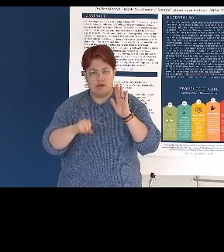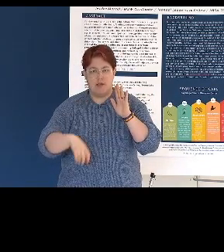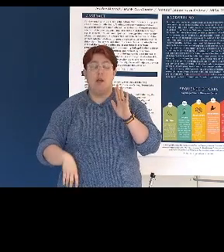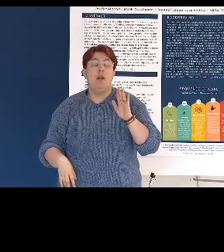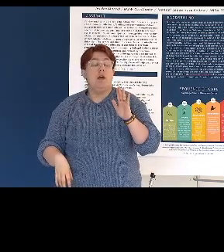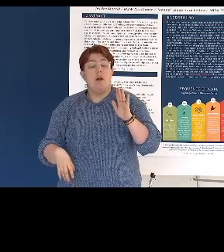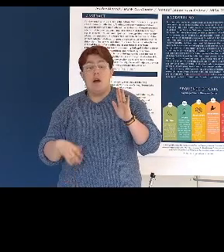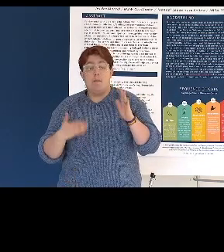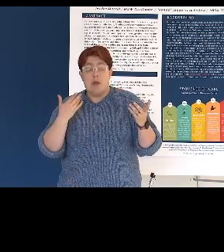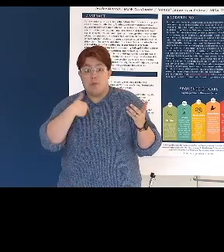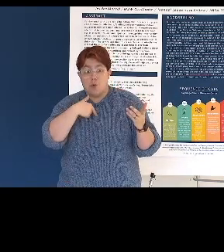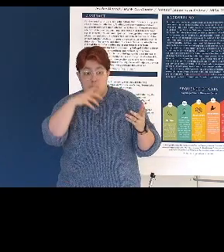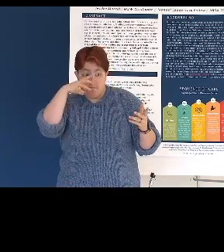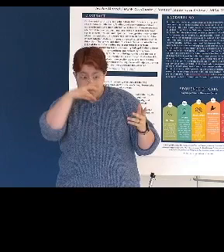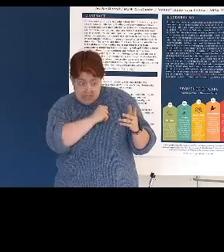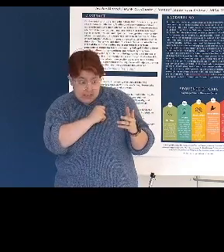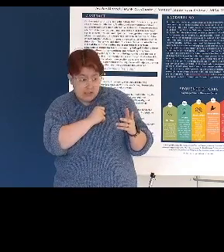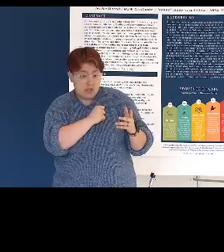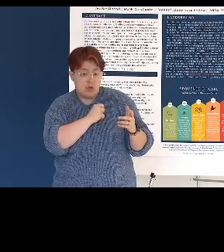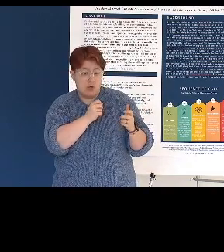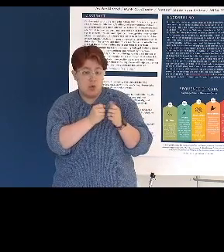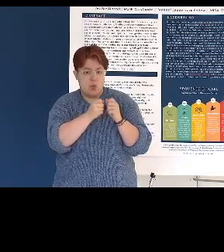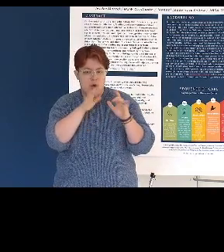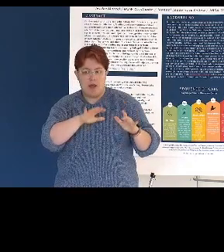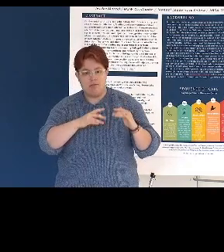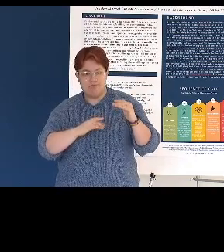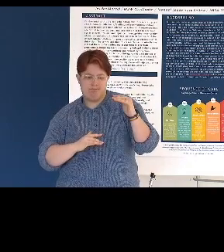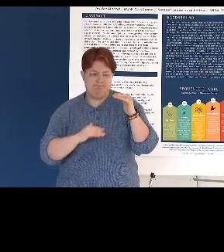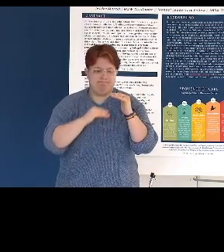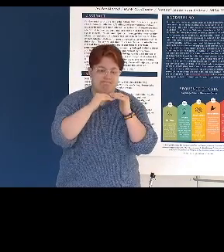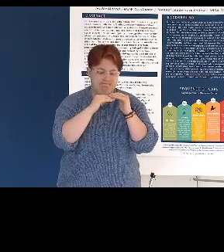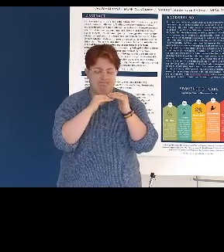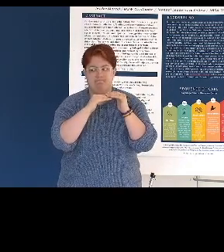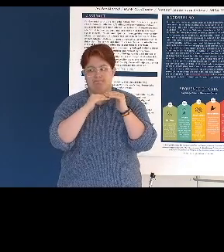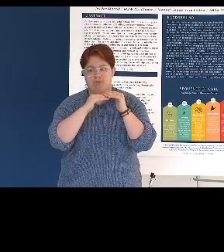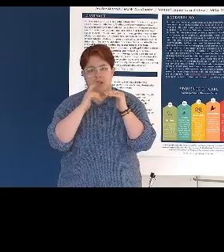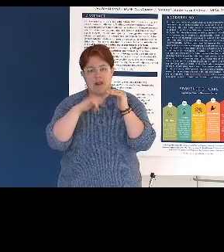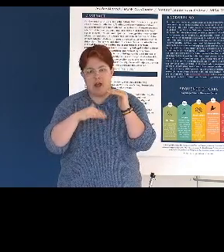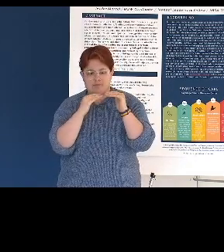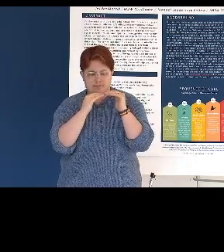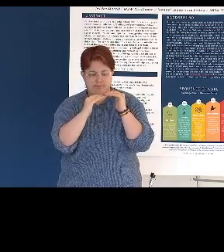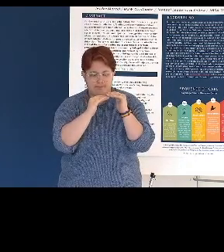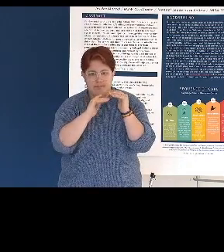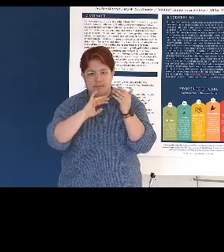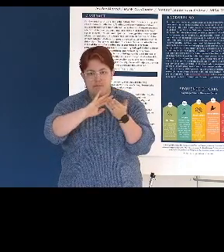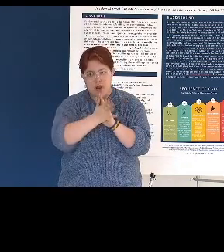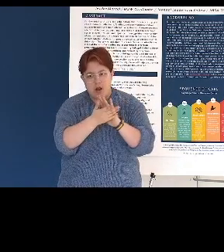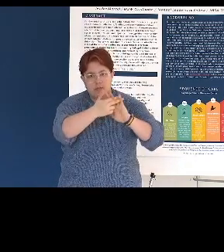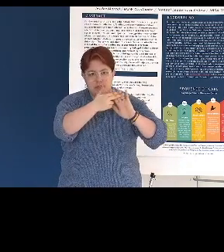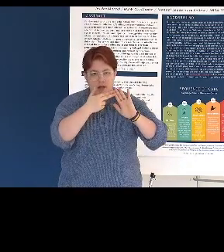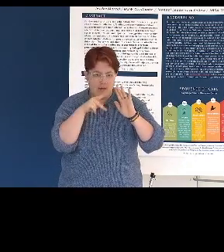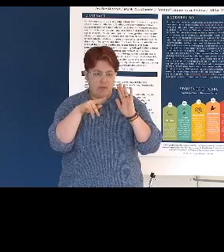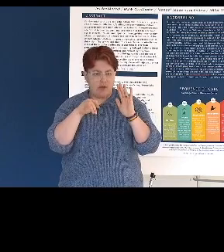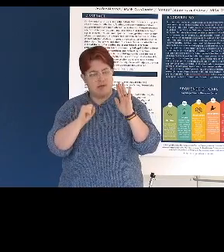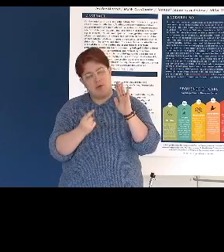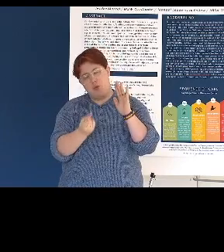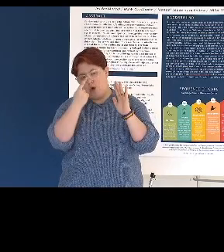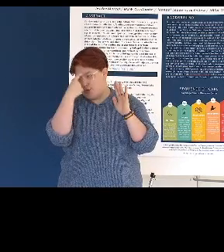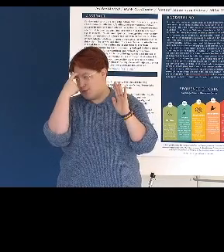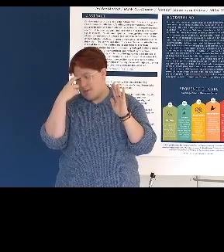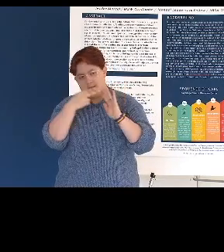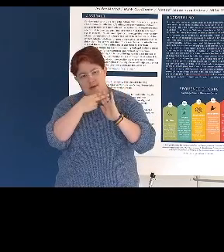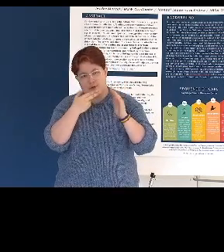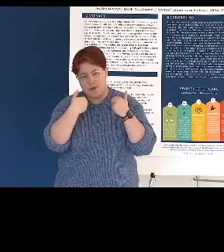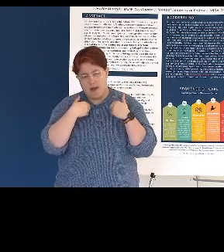maybe missing without this reaching the diagnosable PTSD that is the only trauma diagnosis we currently have